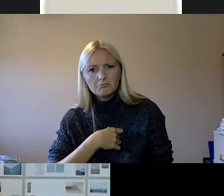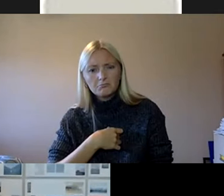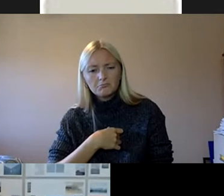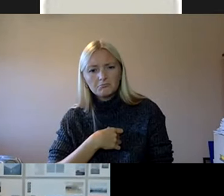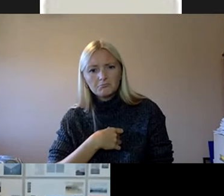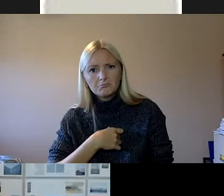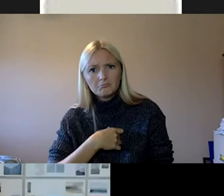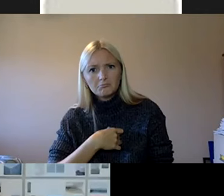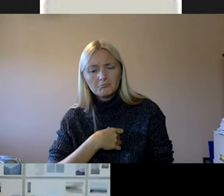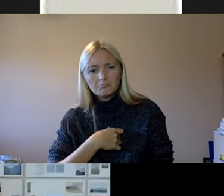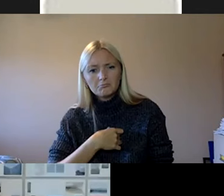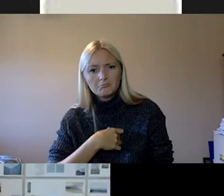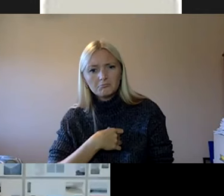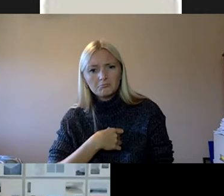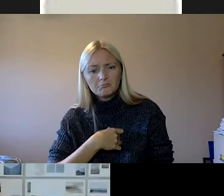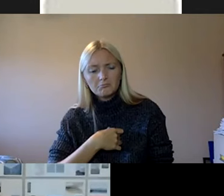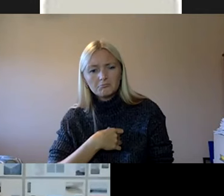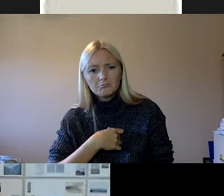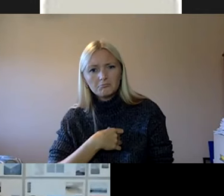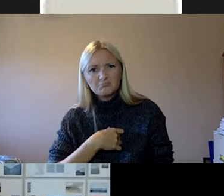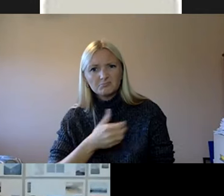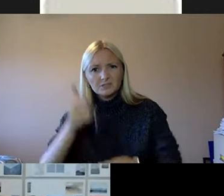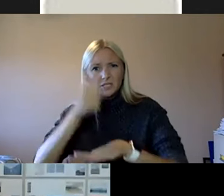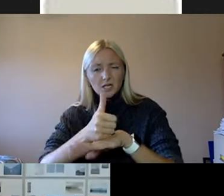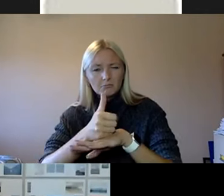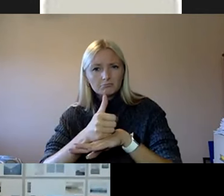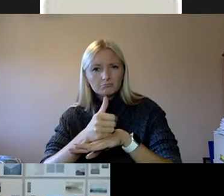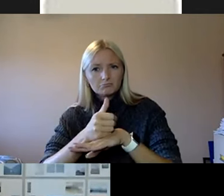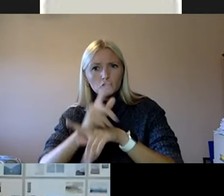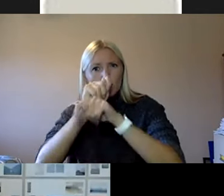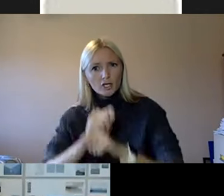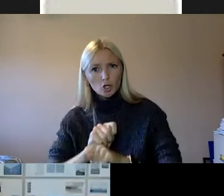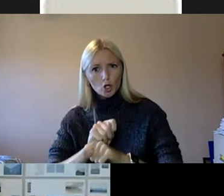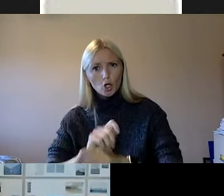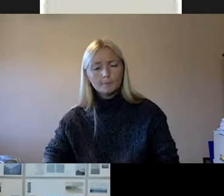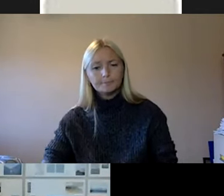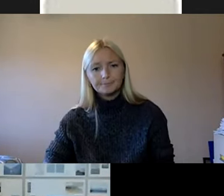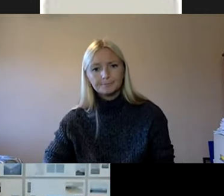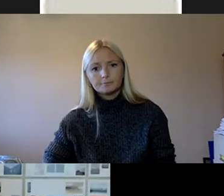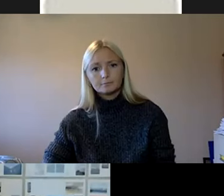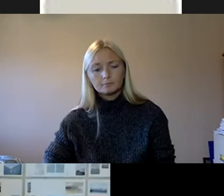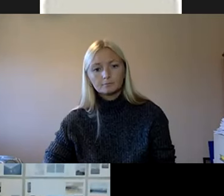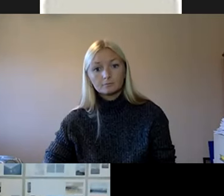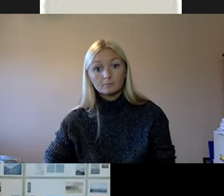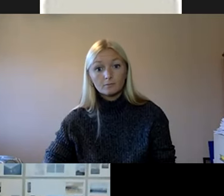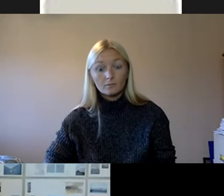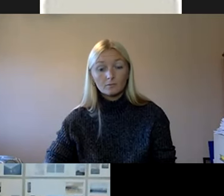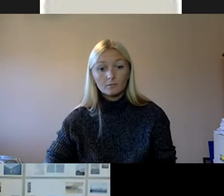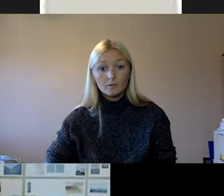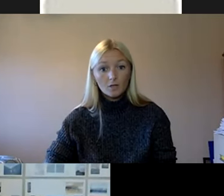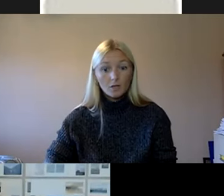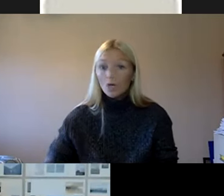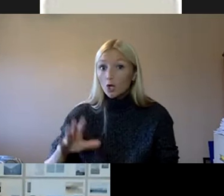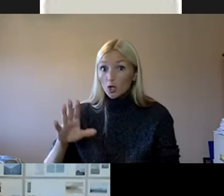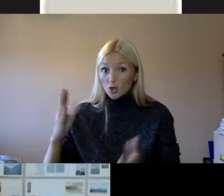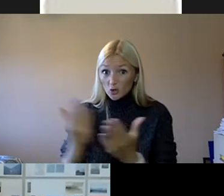layout, it's a very traditional way. So he wants to know if the new schools have to stick to the